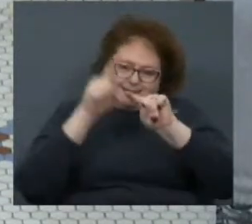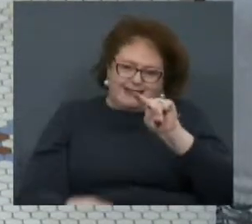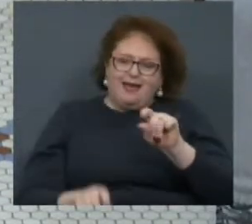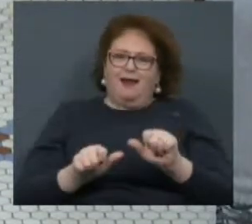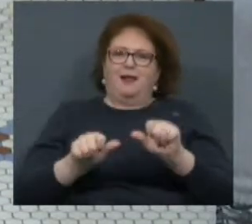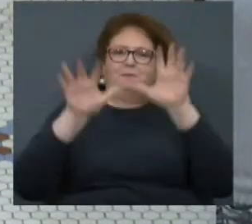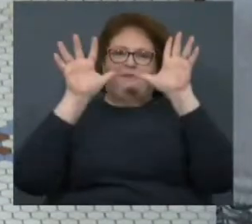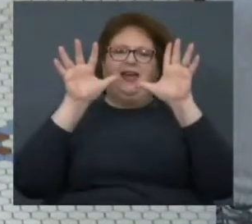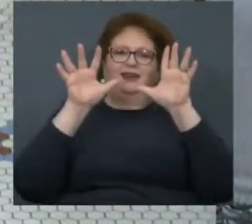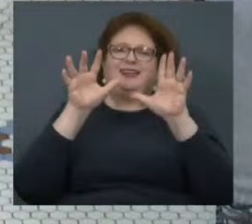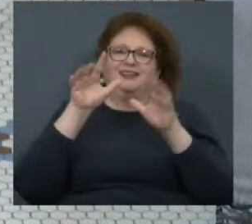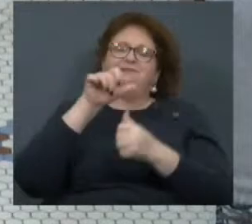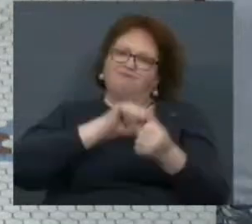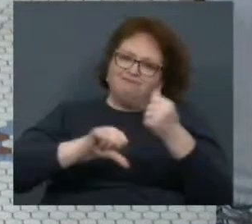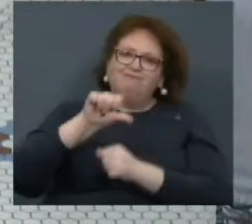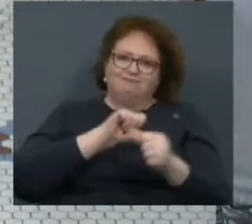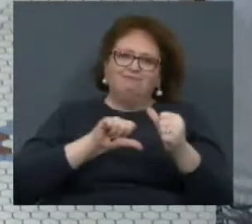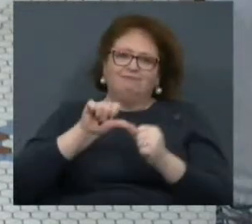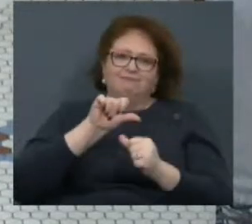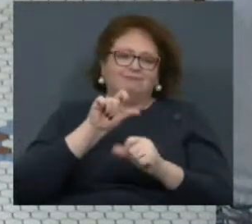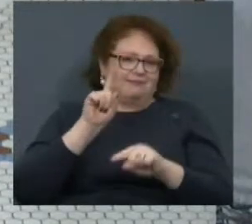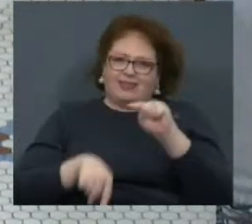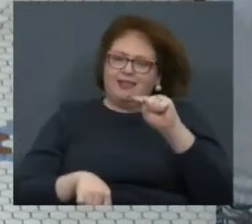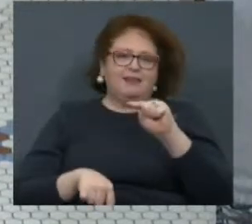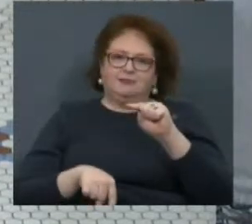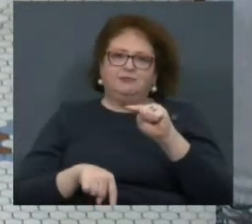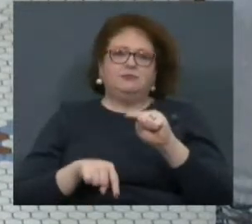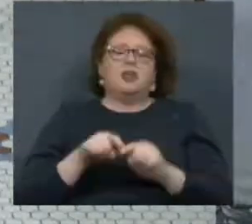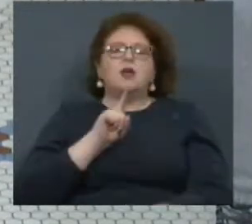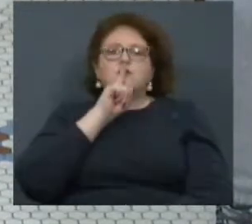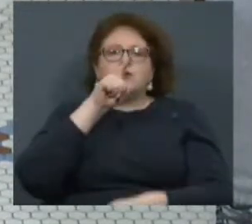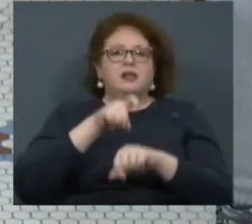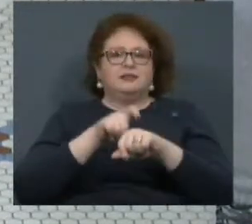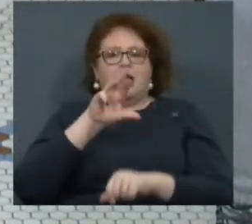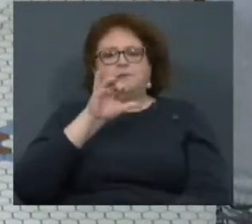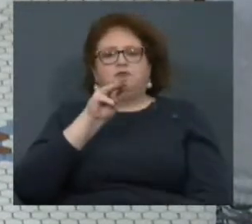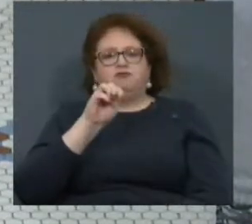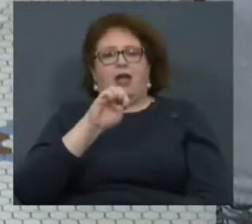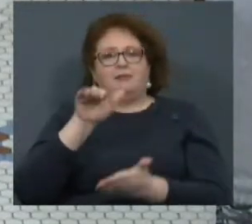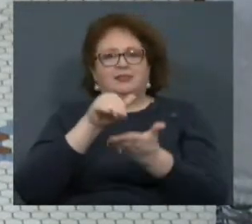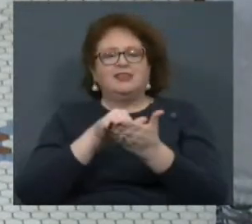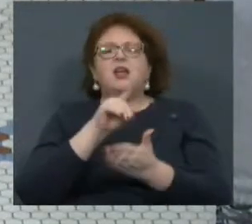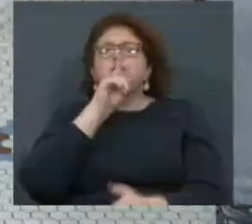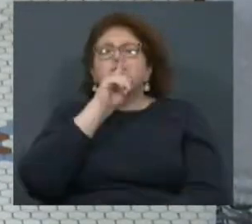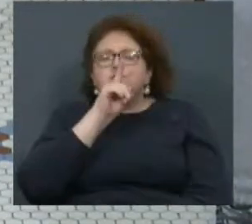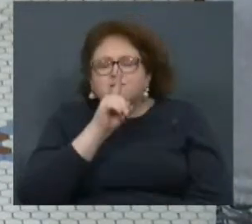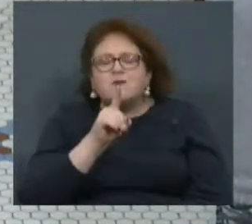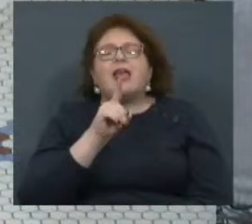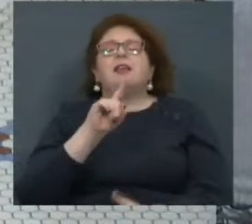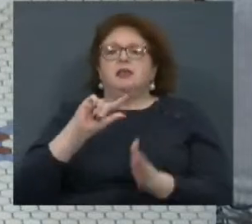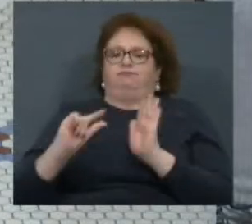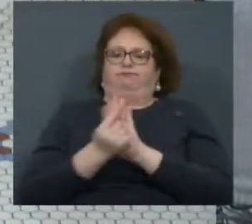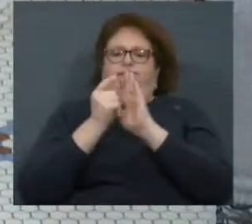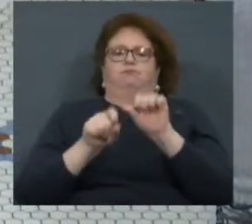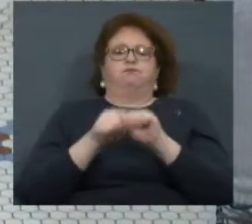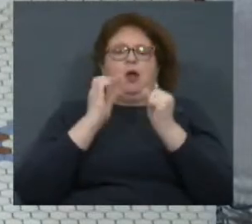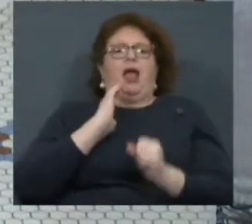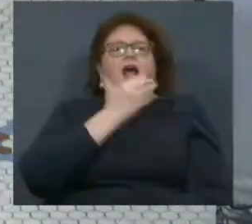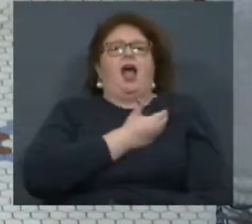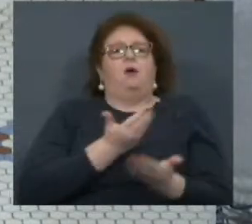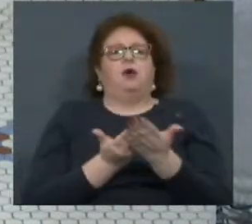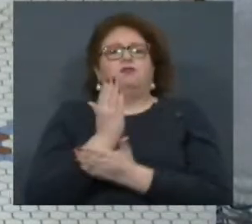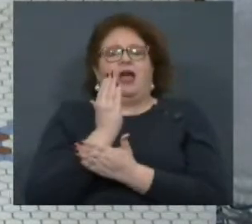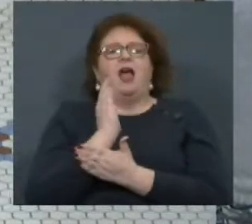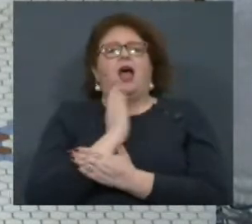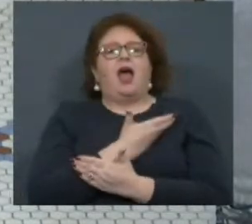another. The Real-Time Crime Center is an enormous infringement on our personal liberties, and it impacts every person in